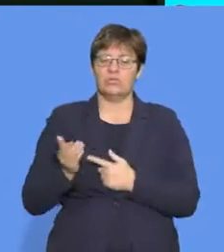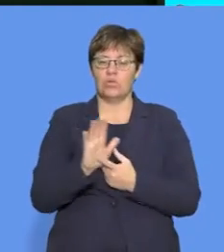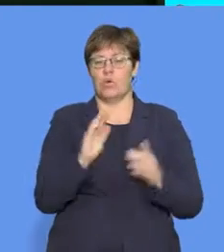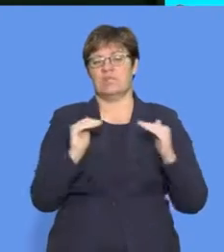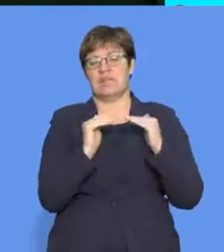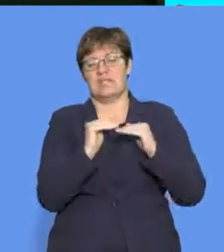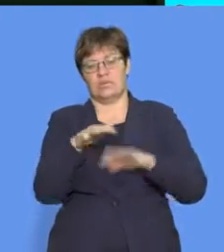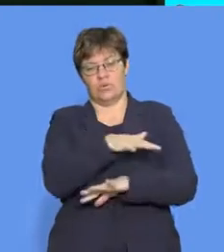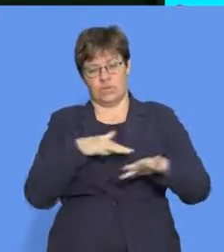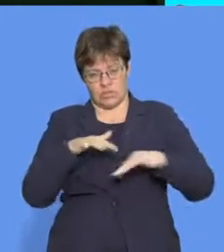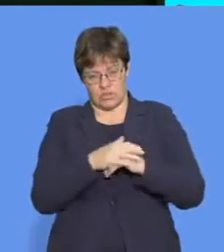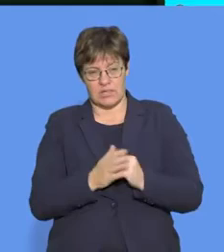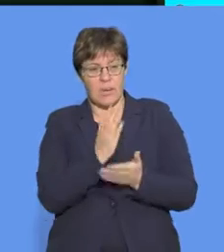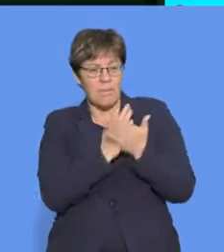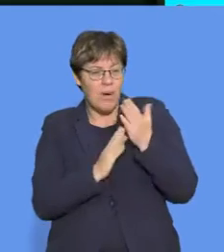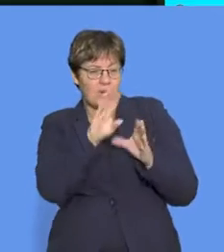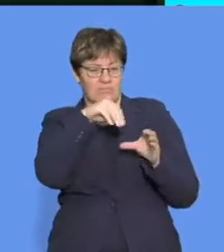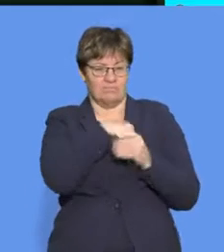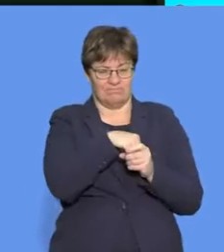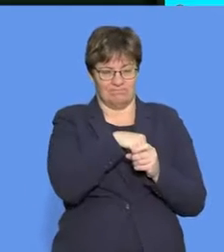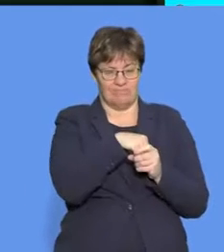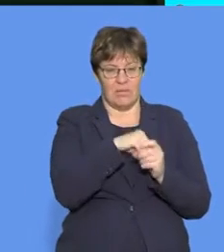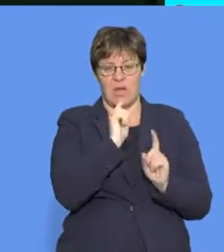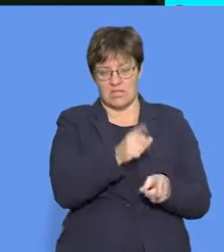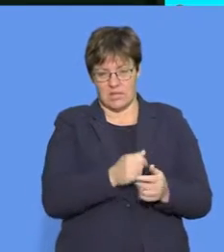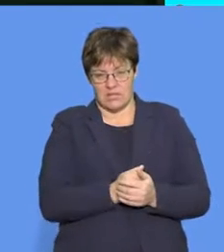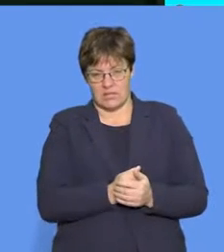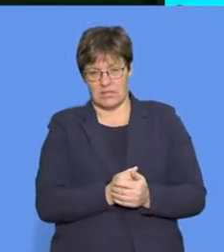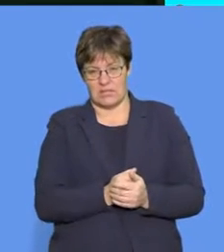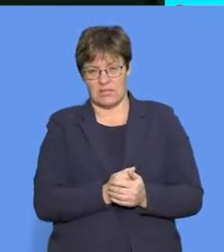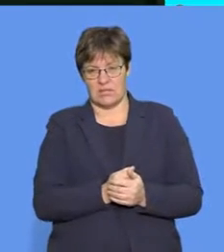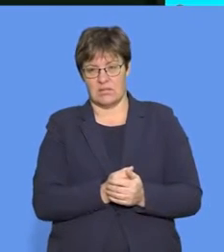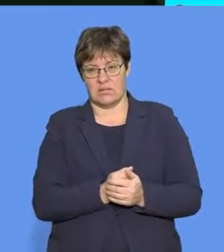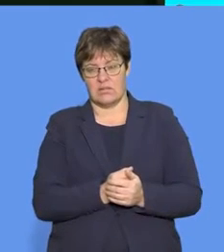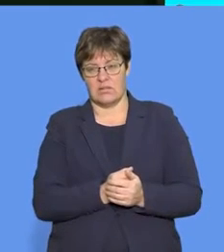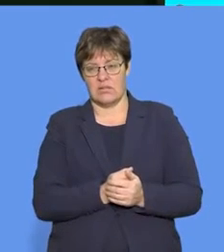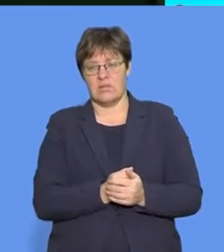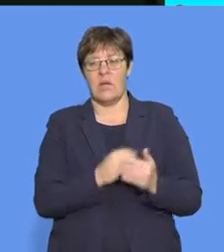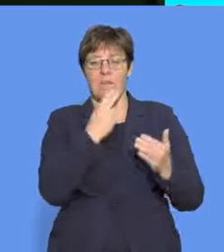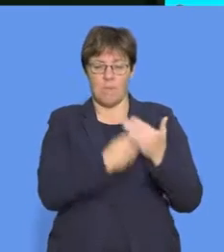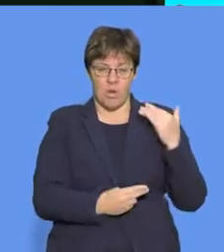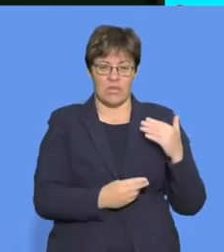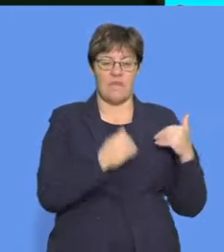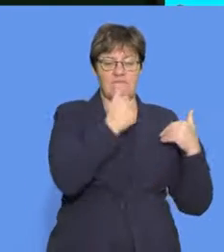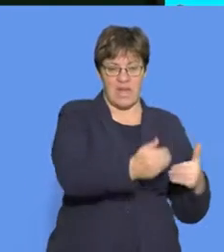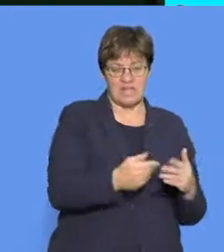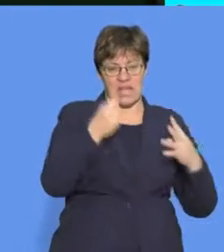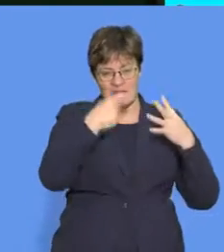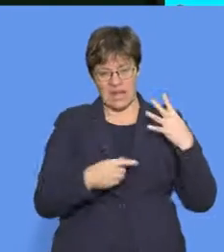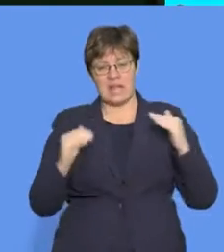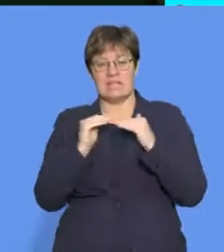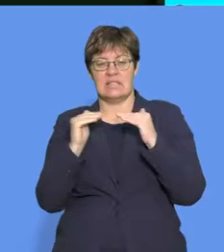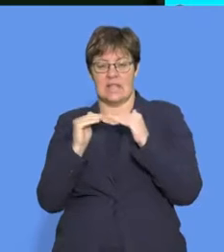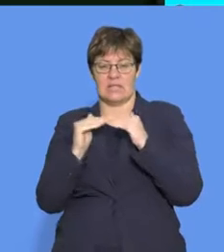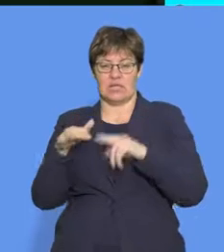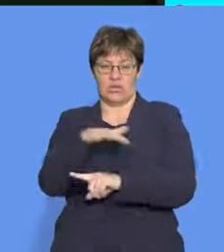do, they want you to indicate the standard conditions as part of the answer. I'm going to put in both the